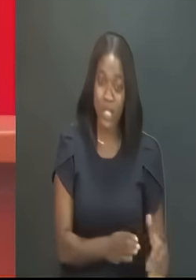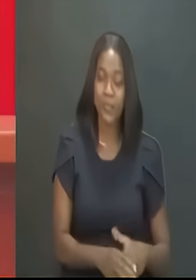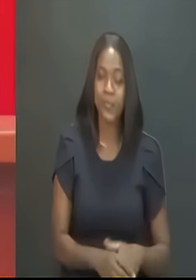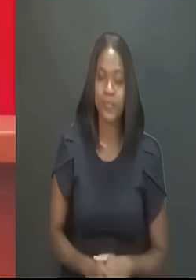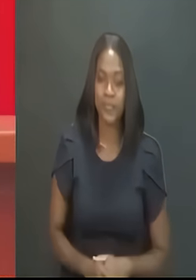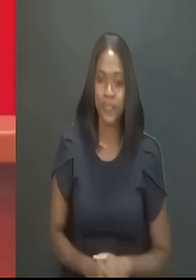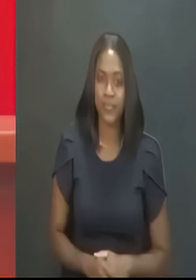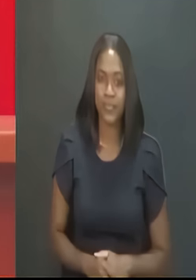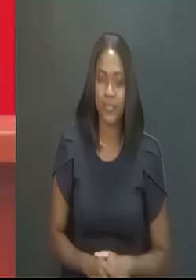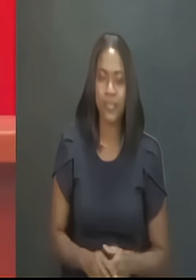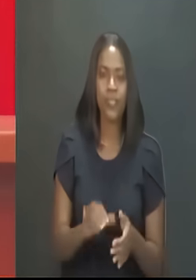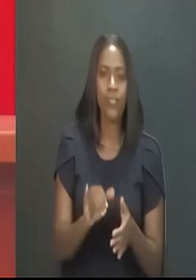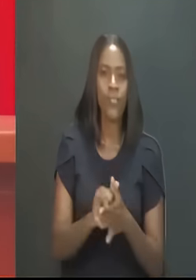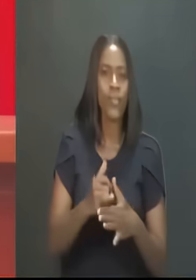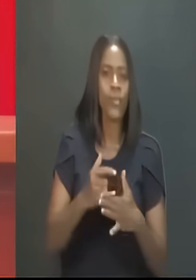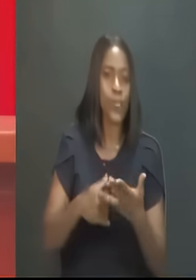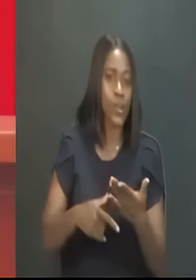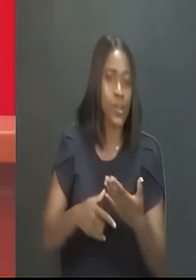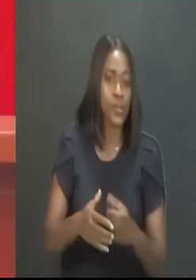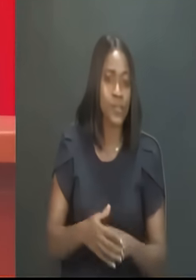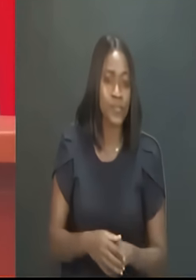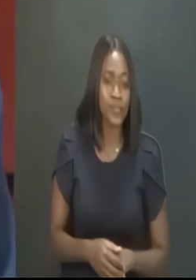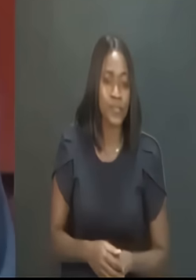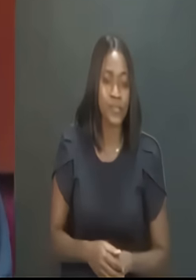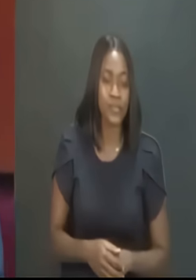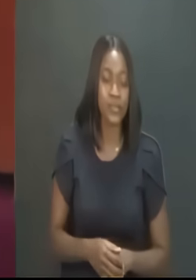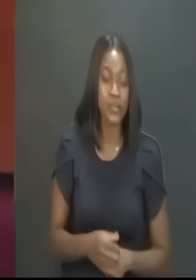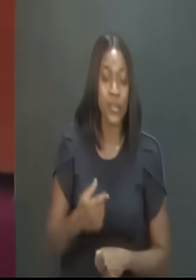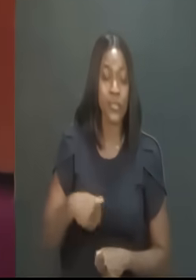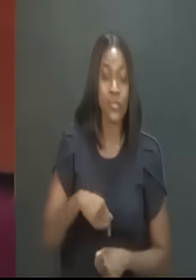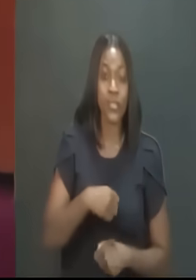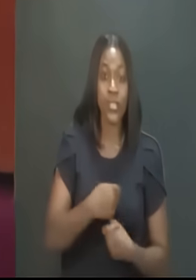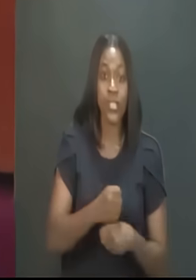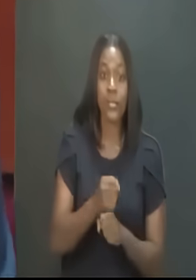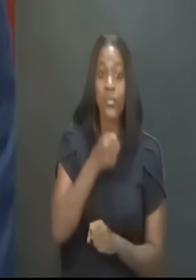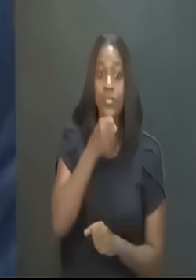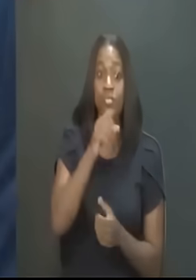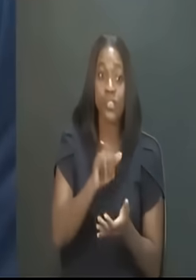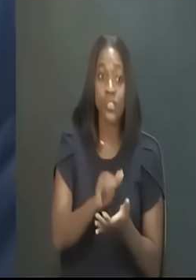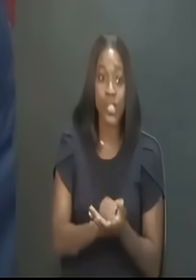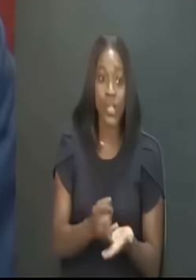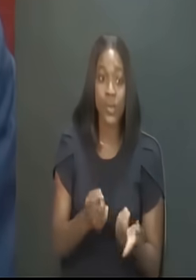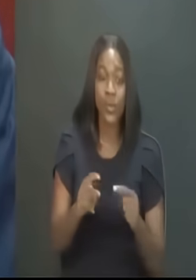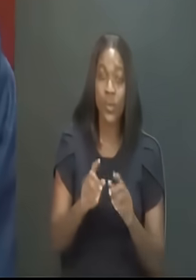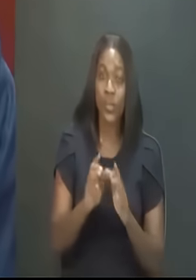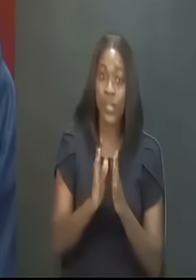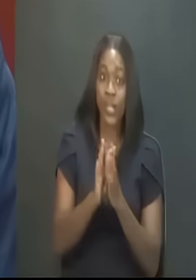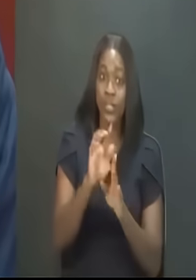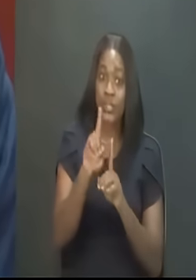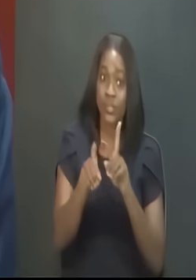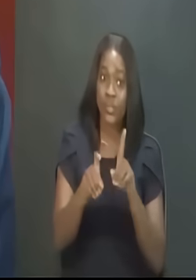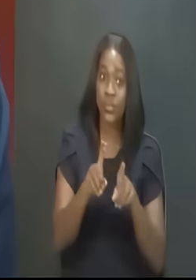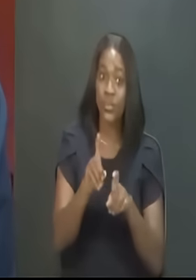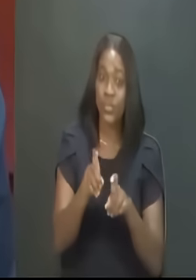will make sure that when questions are asked,